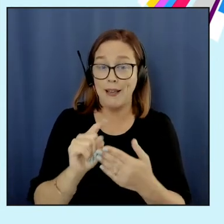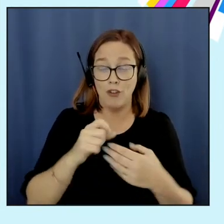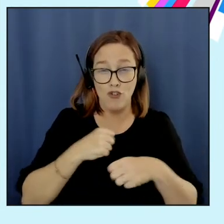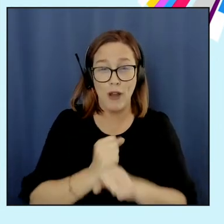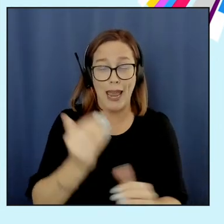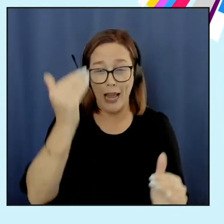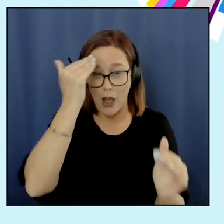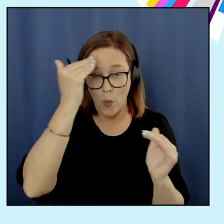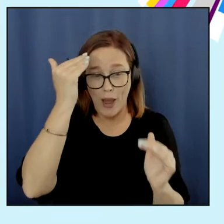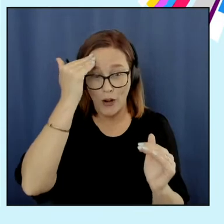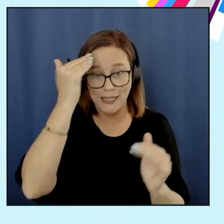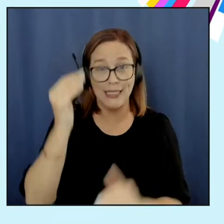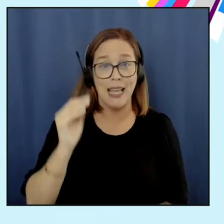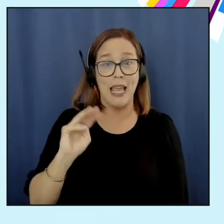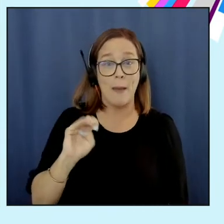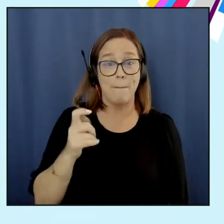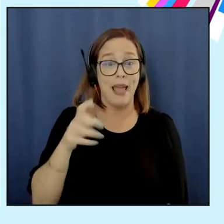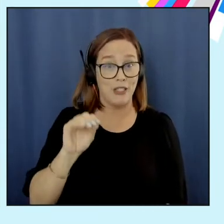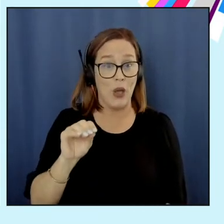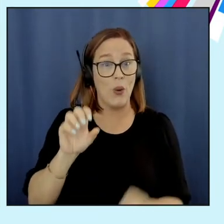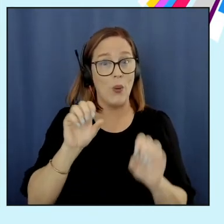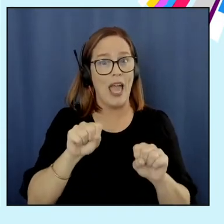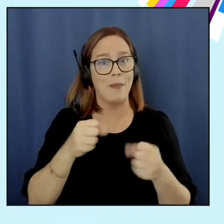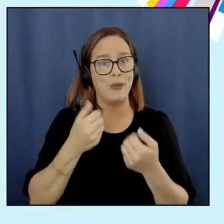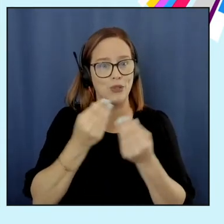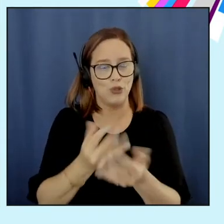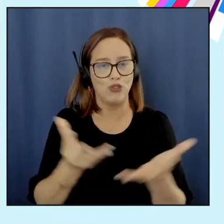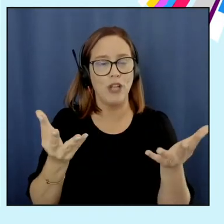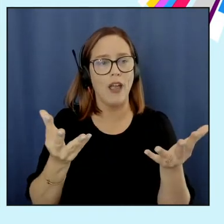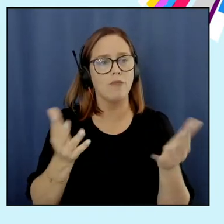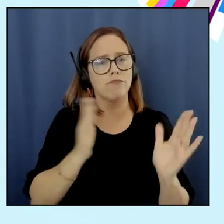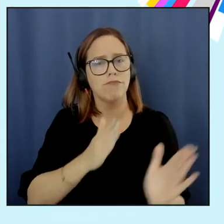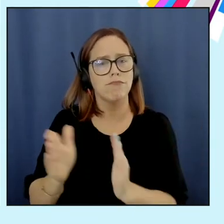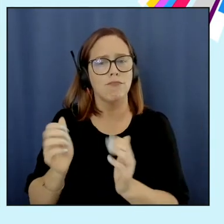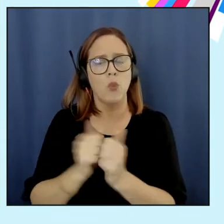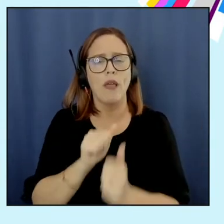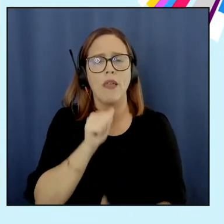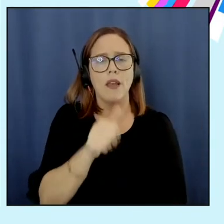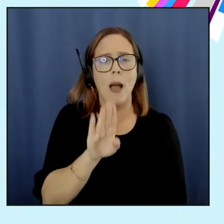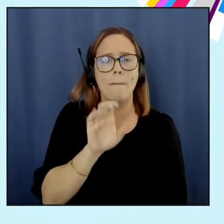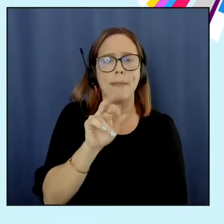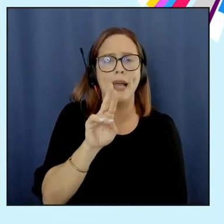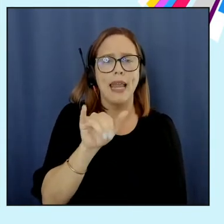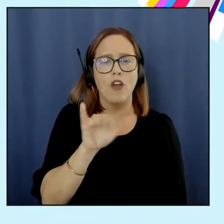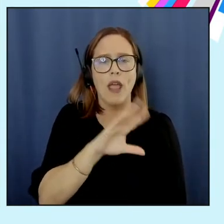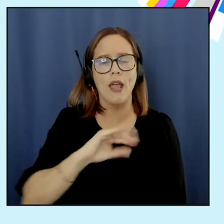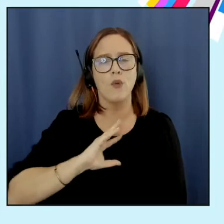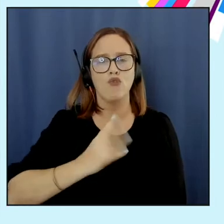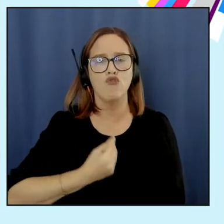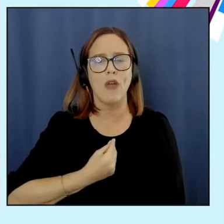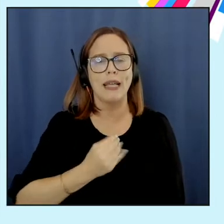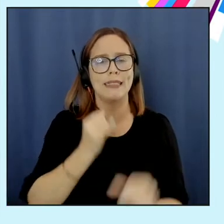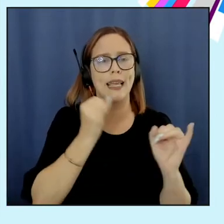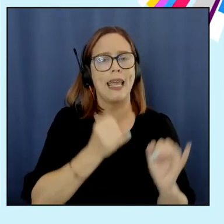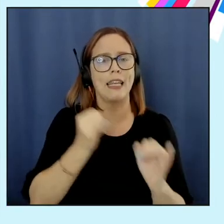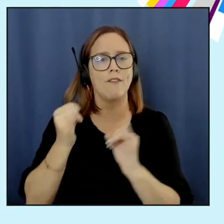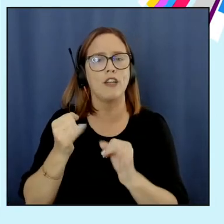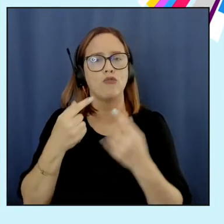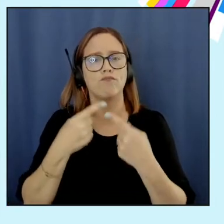Mexico, was able to share in a panel with non-binary and trans individuals to give their experiences as